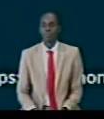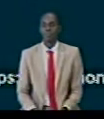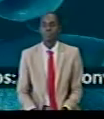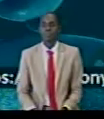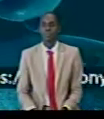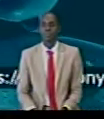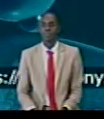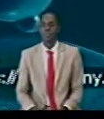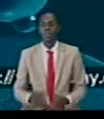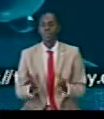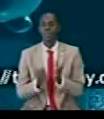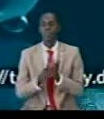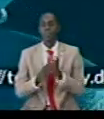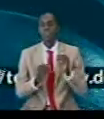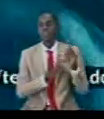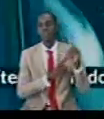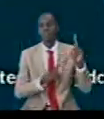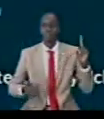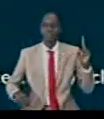Praise the Lord.